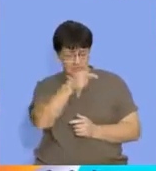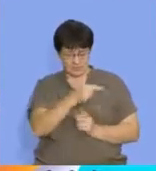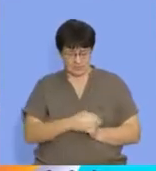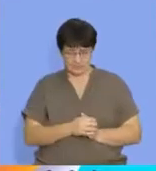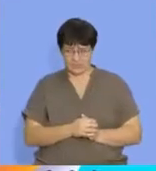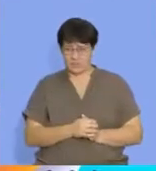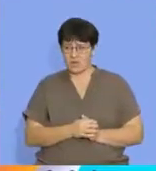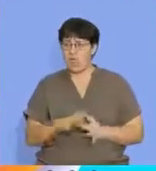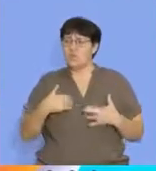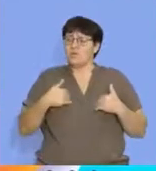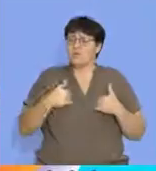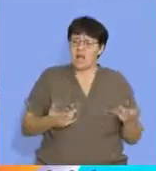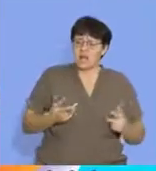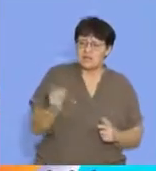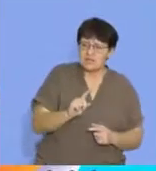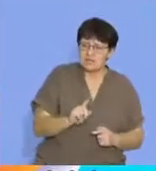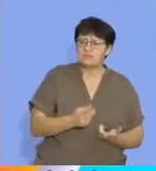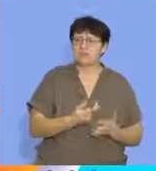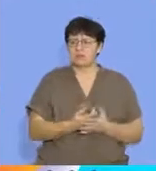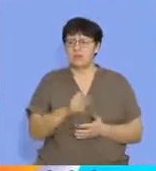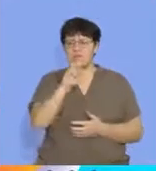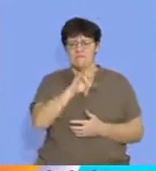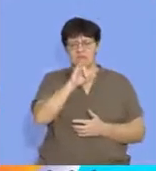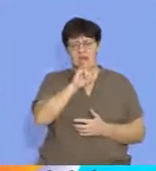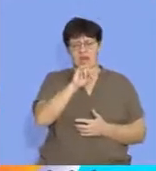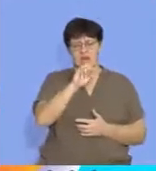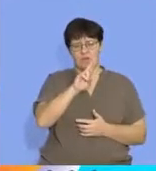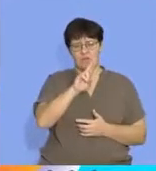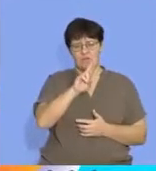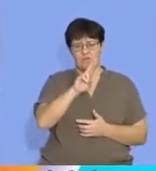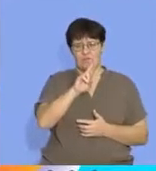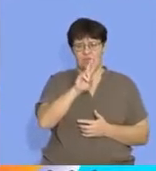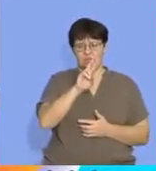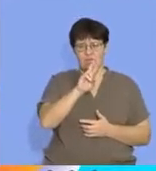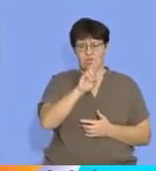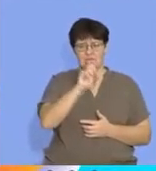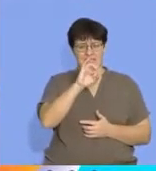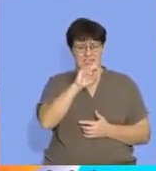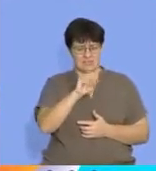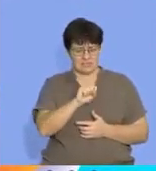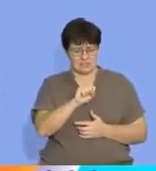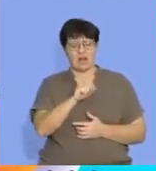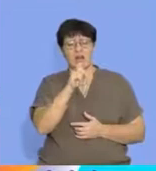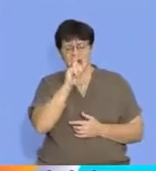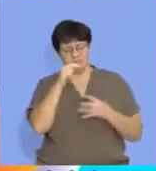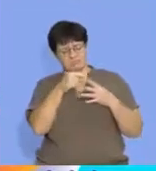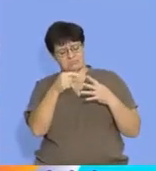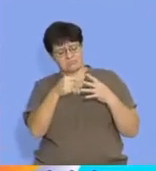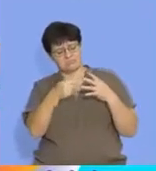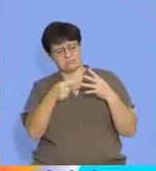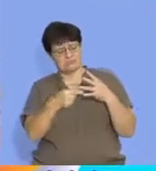here. So we started off looking at viruses, and for each of our microorganisms, we needed to look at what